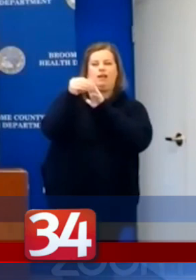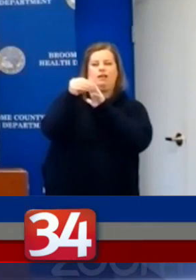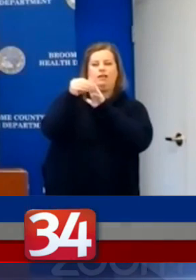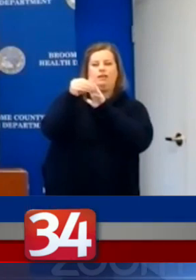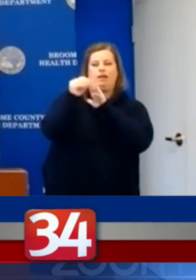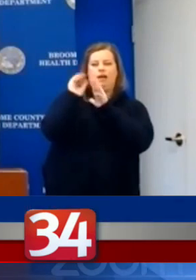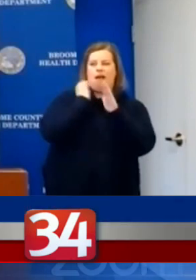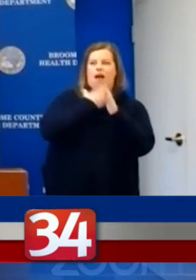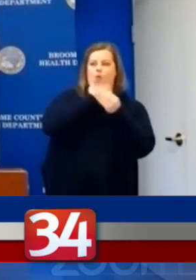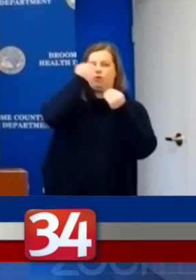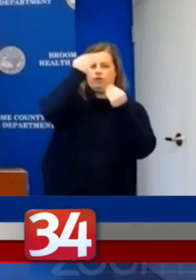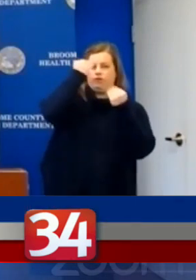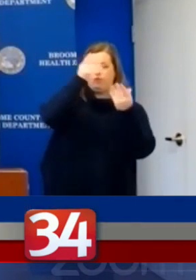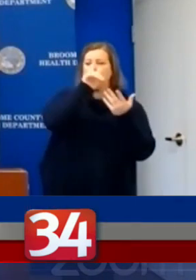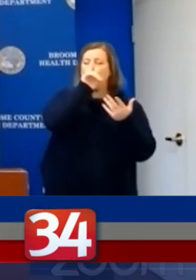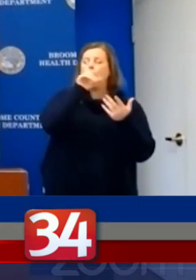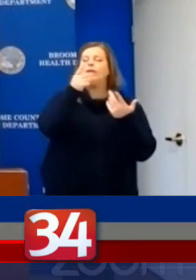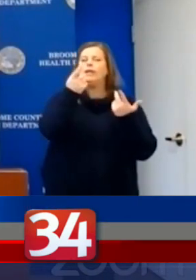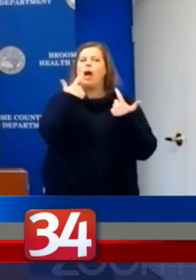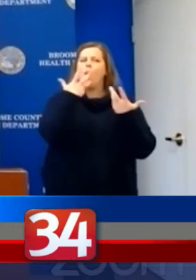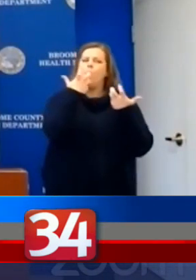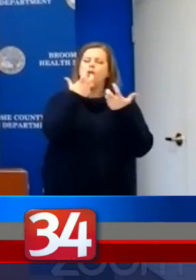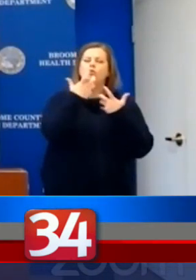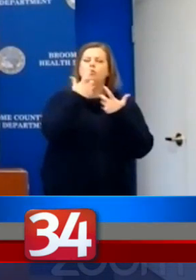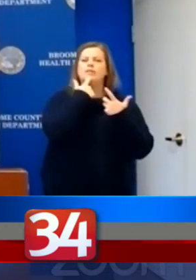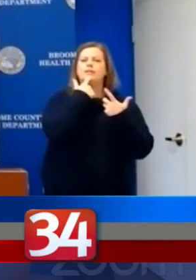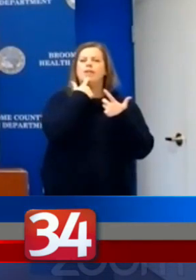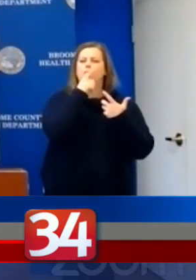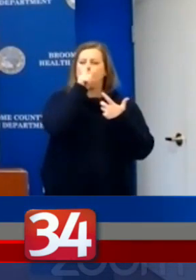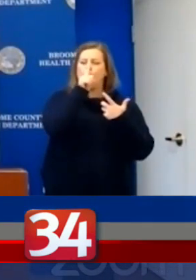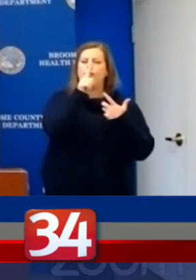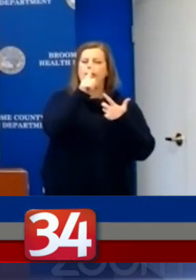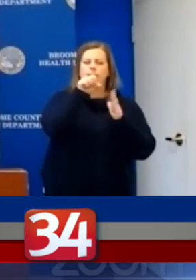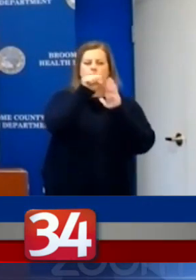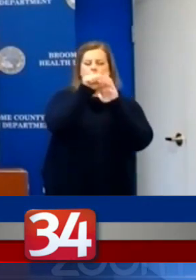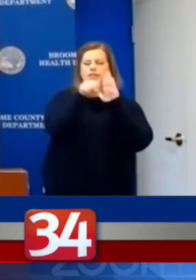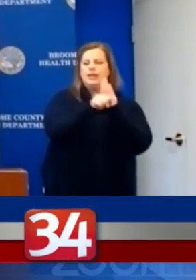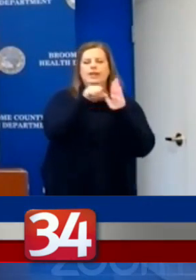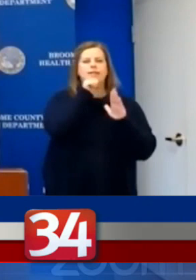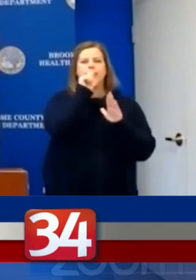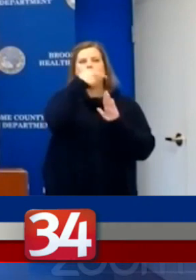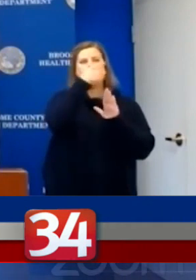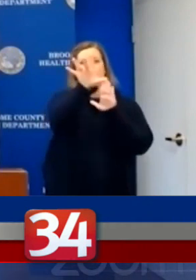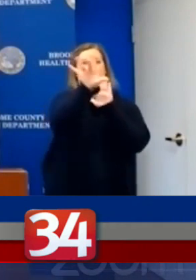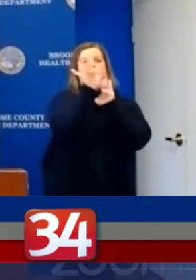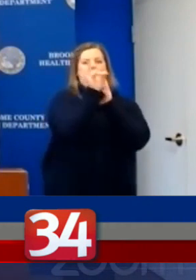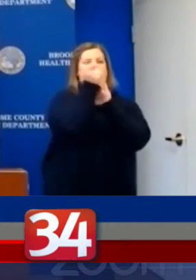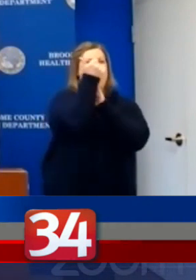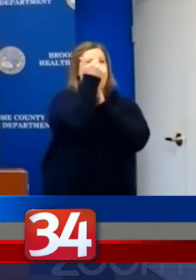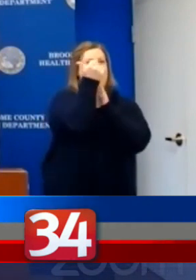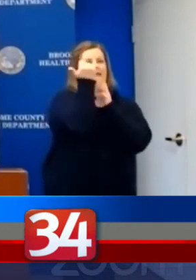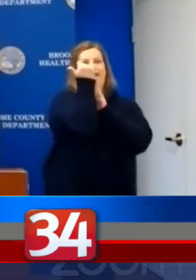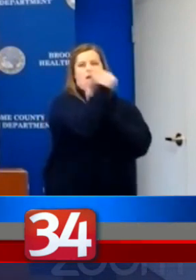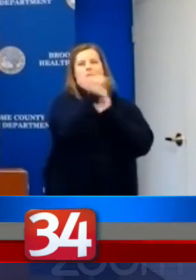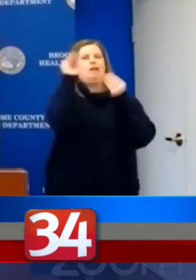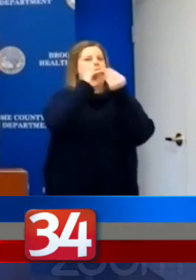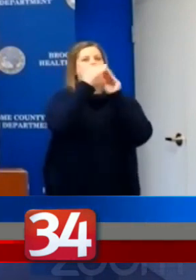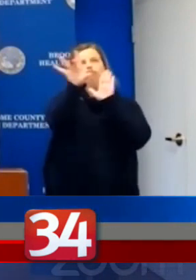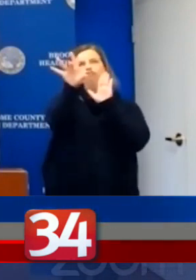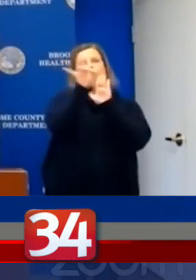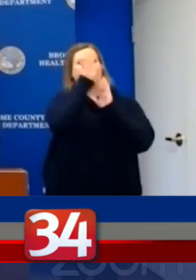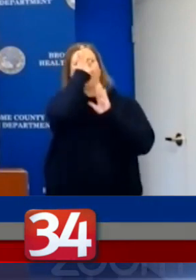I think that's a credit to the state that they're just not, you know, taking an arbitrary number and then